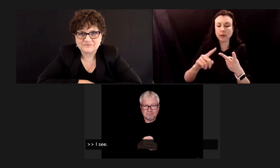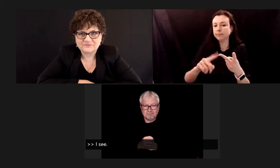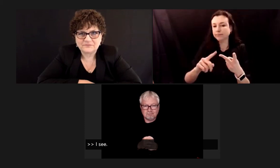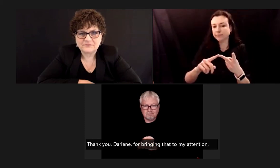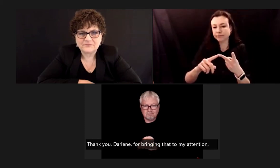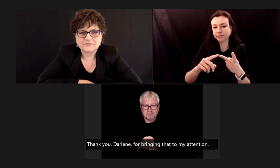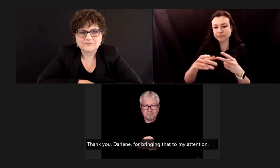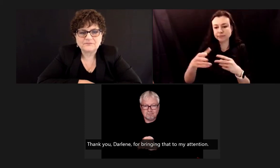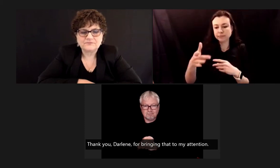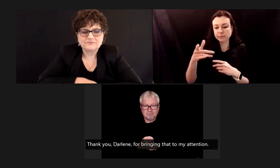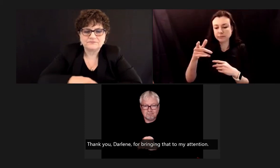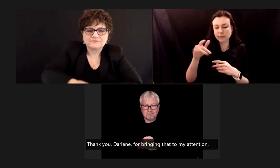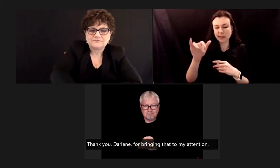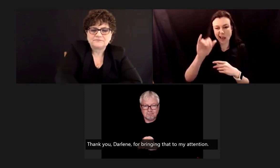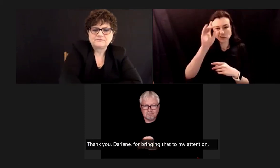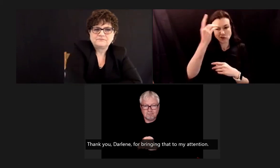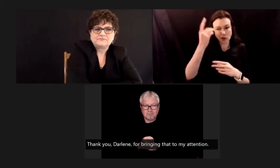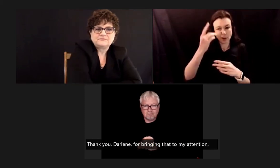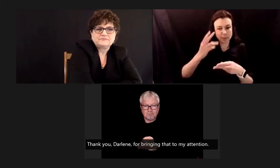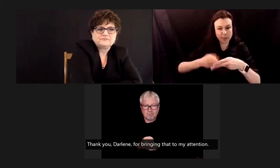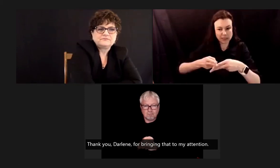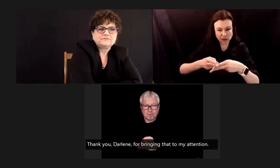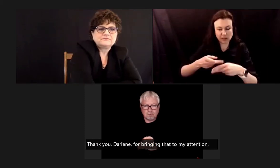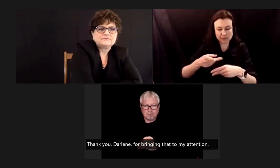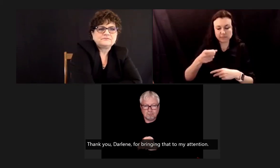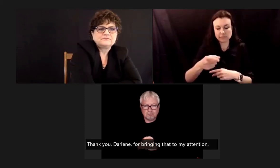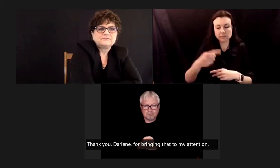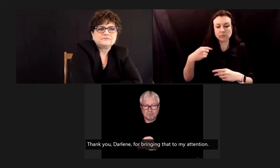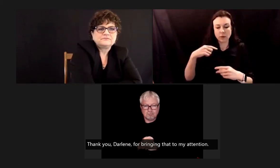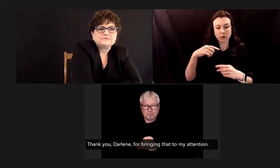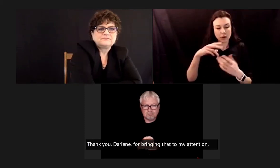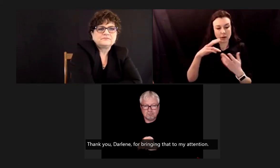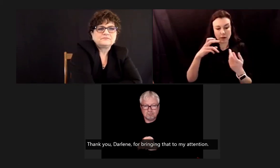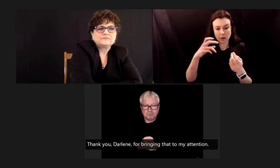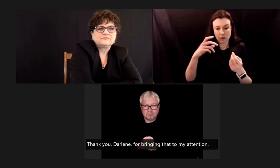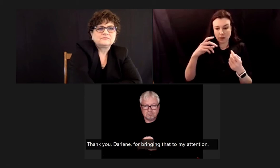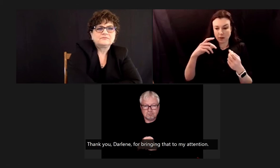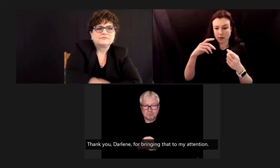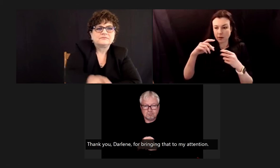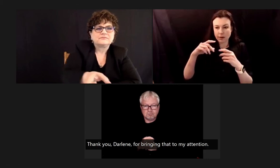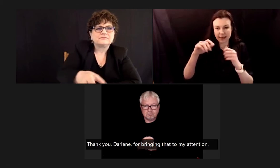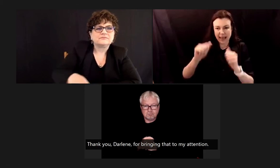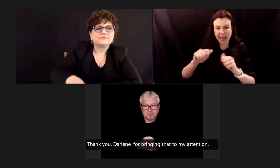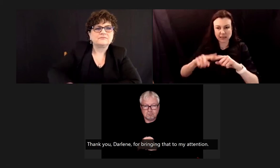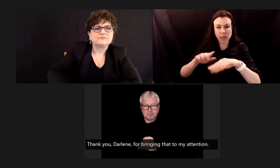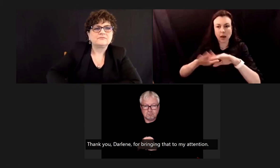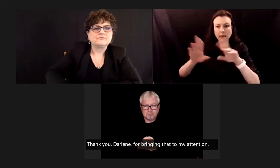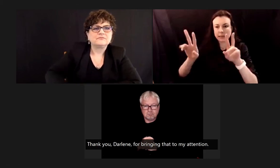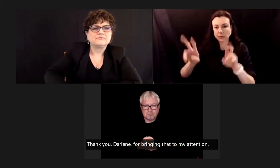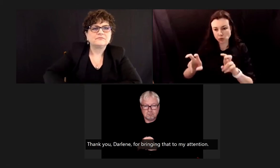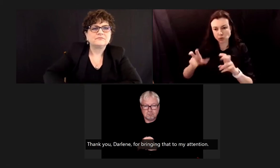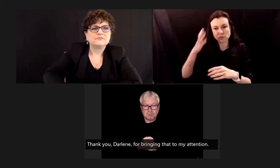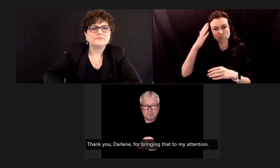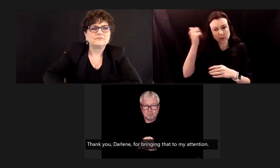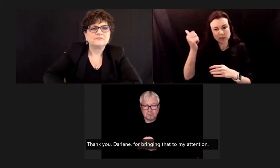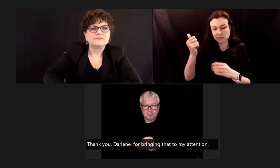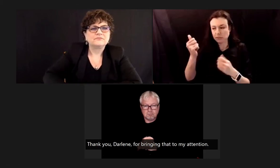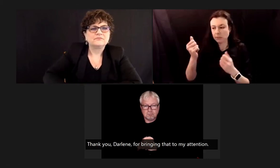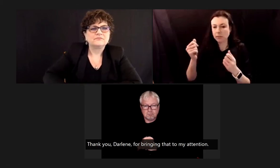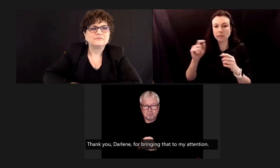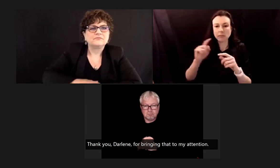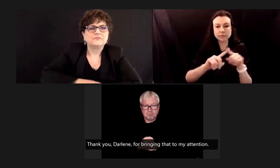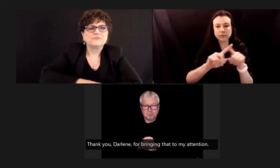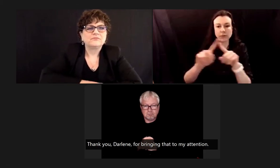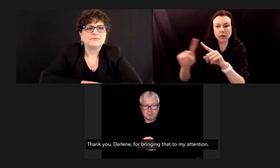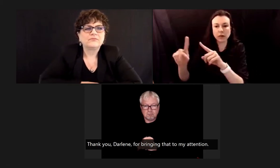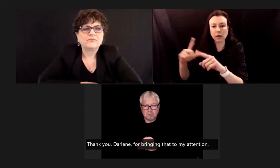that relationship with your legislators. And also, as Darlene did mention, it can